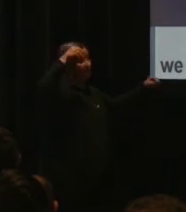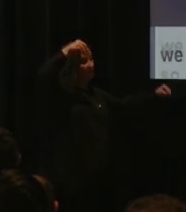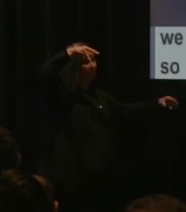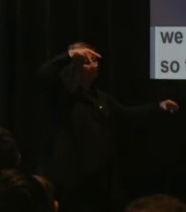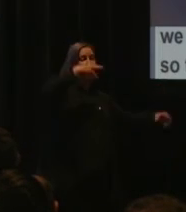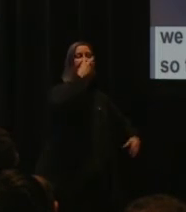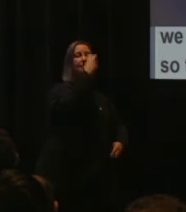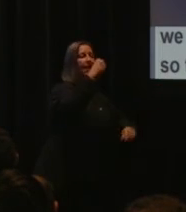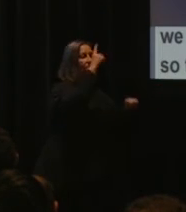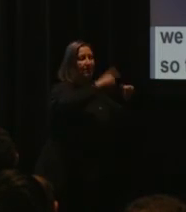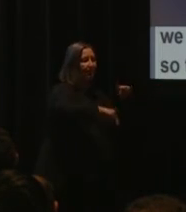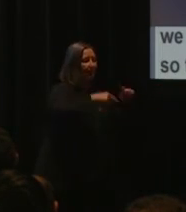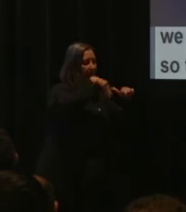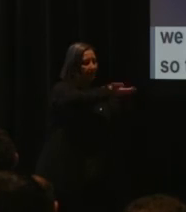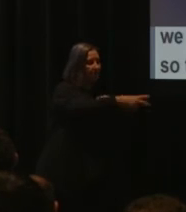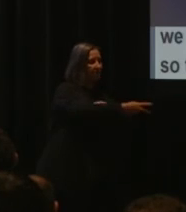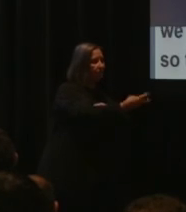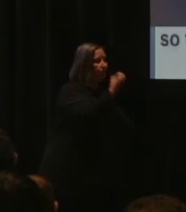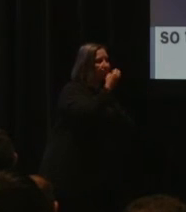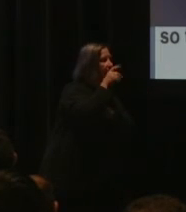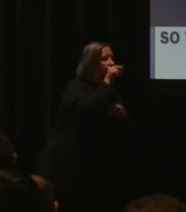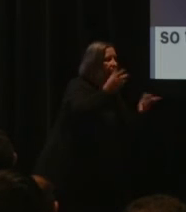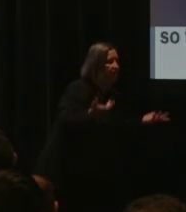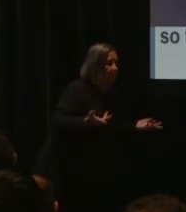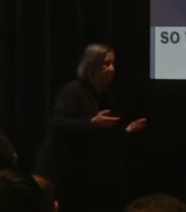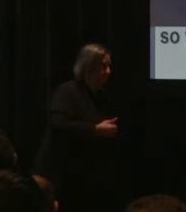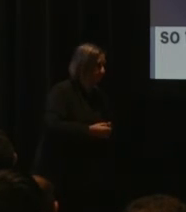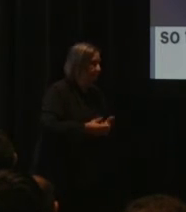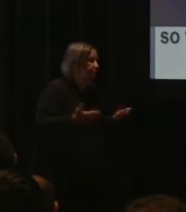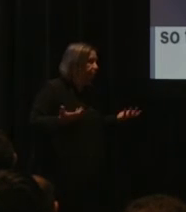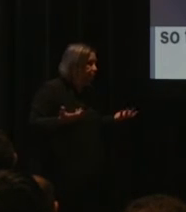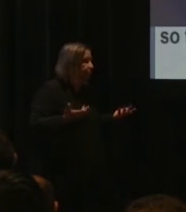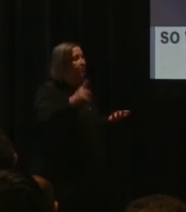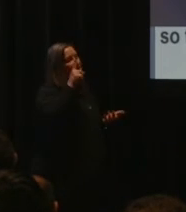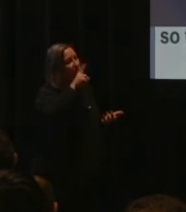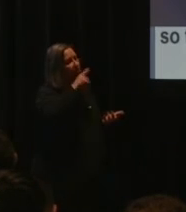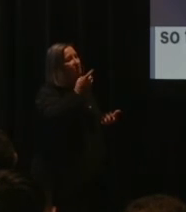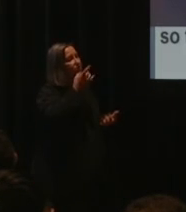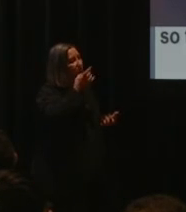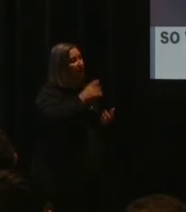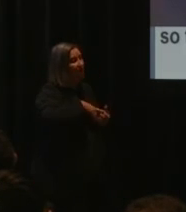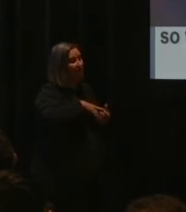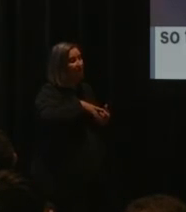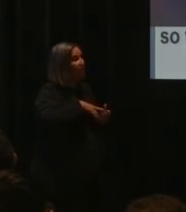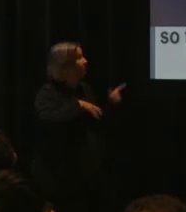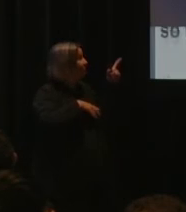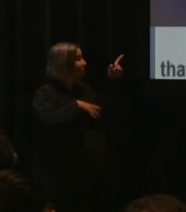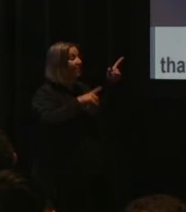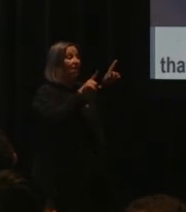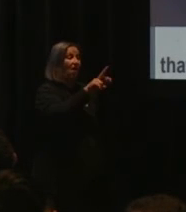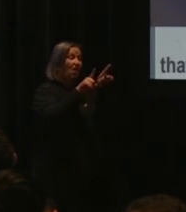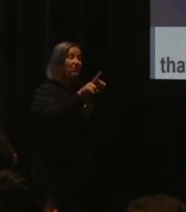predator can see the prey. We also, with our artificial lights, have habitat destruction that's just as bad